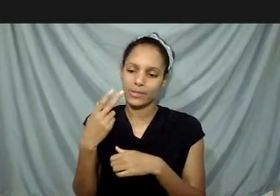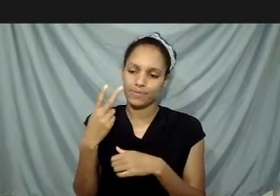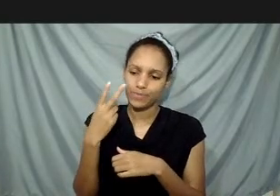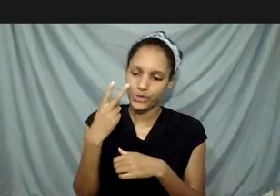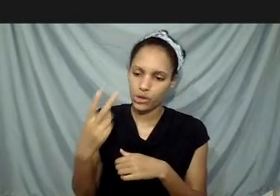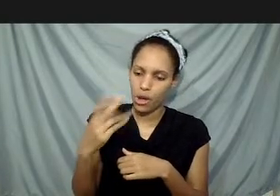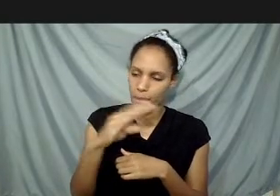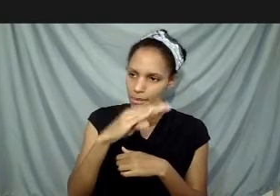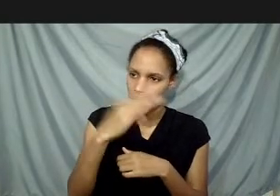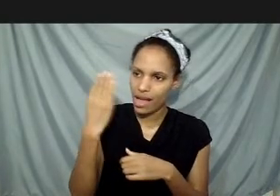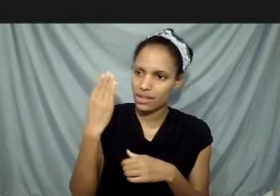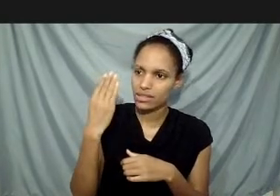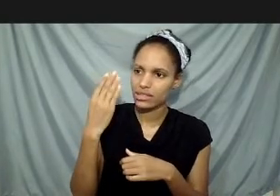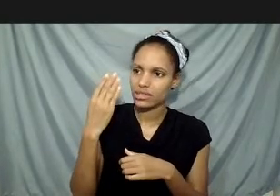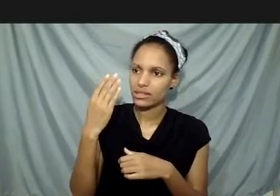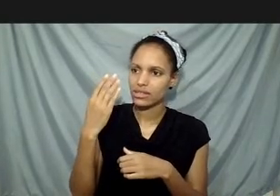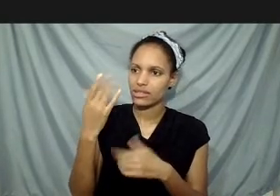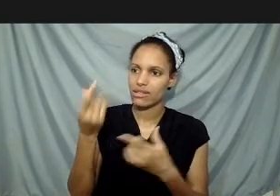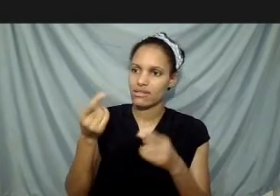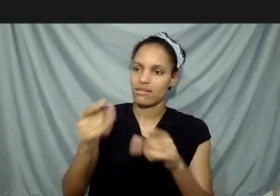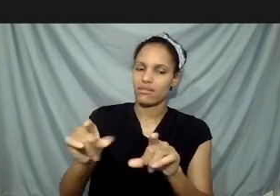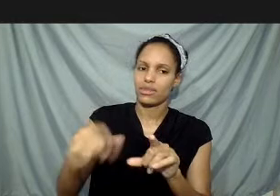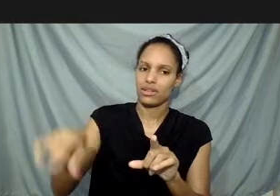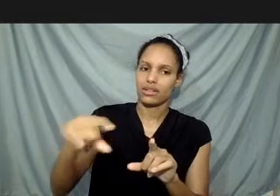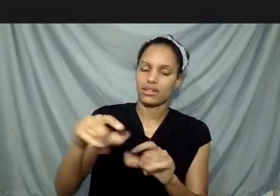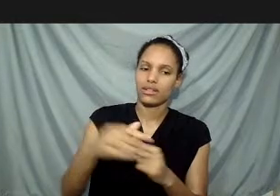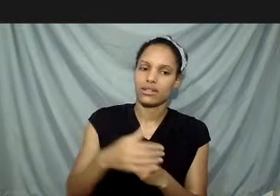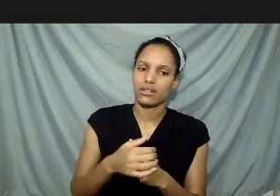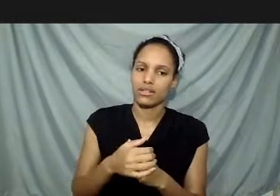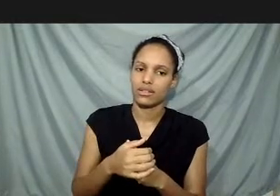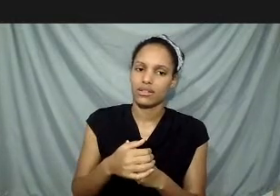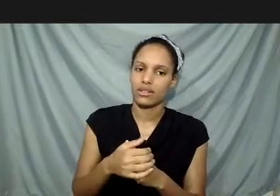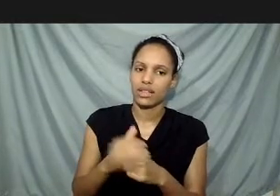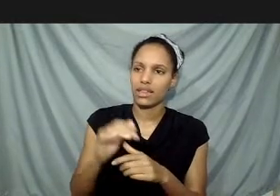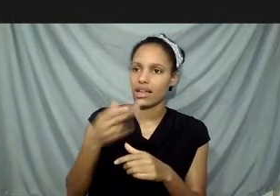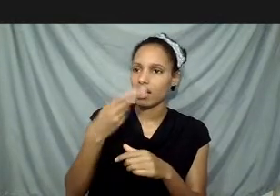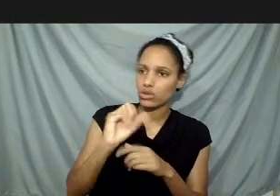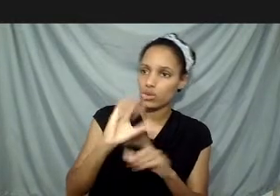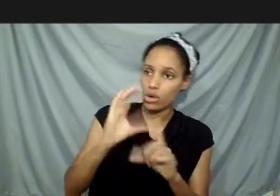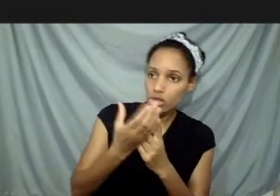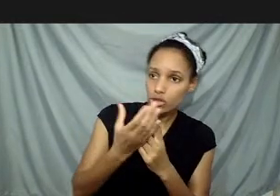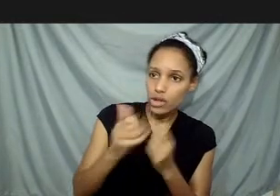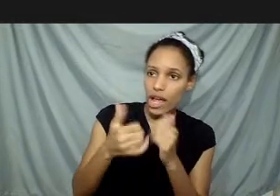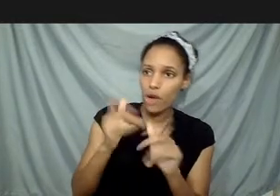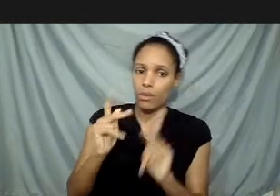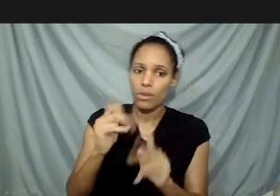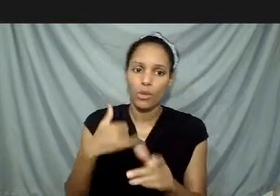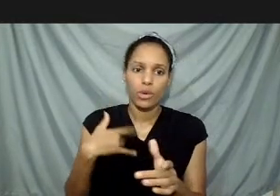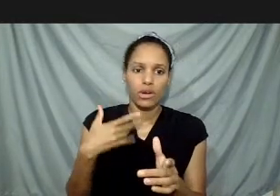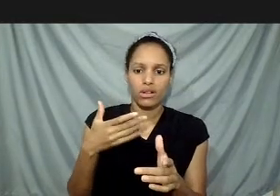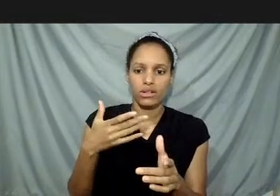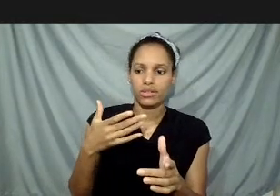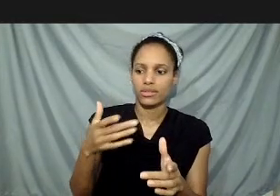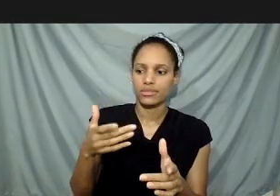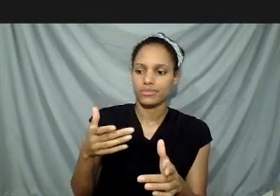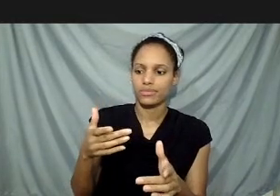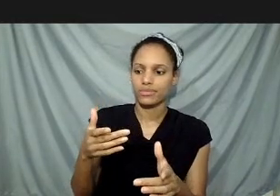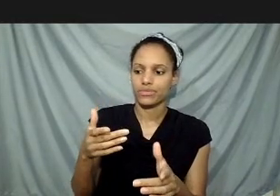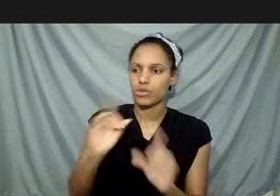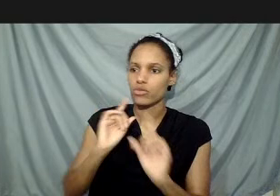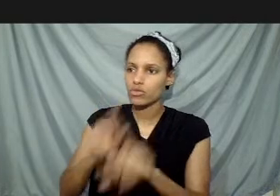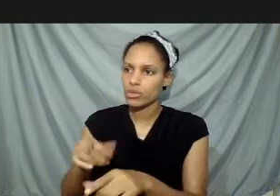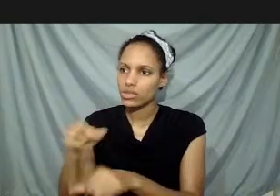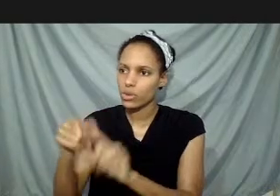saw Blackness being treated in the dance culture, societal, and in the dance culture,